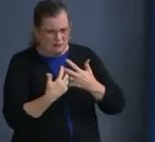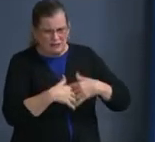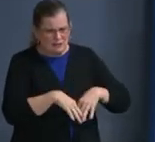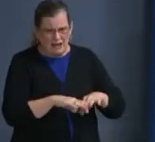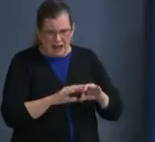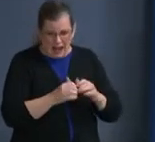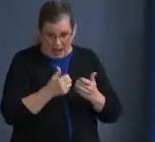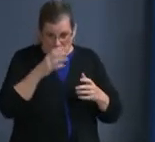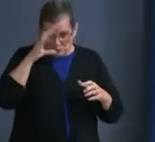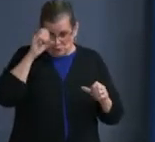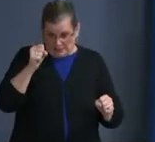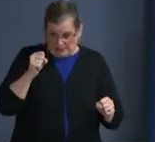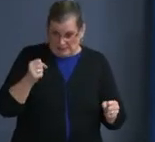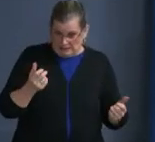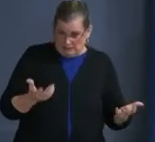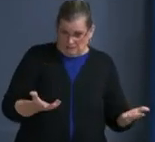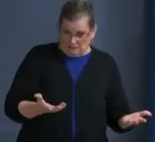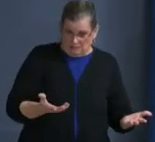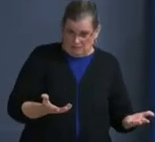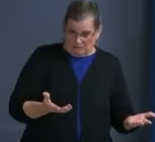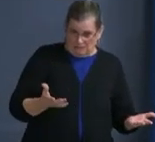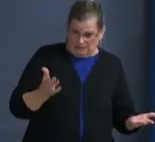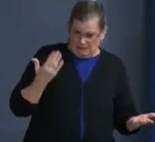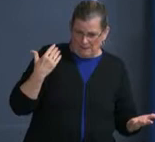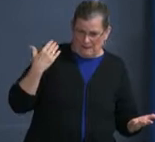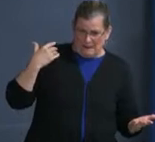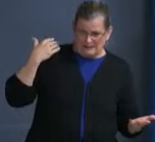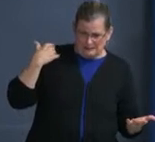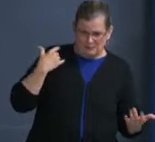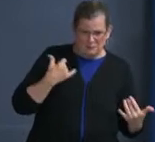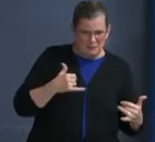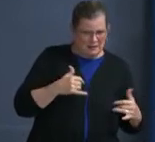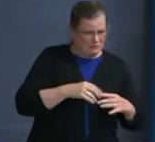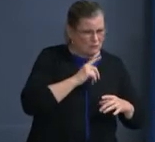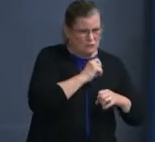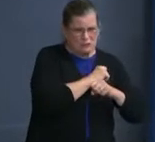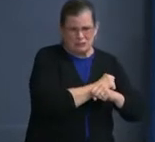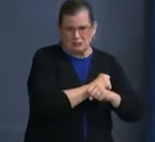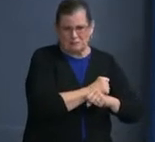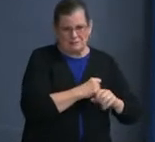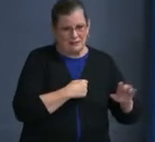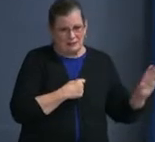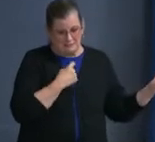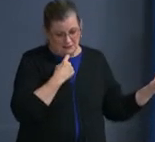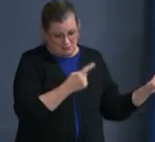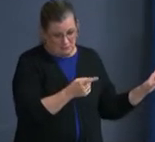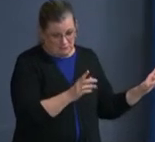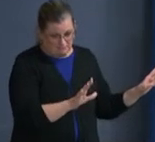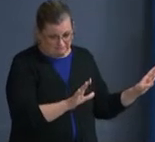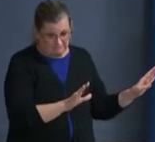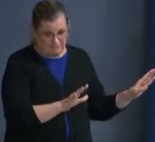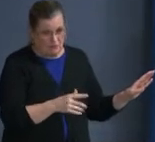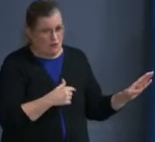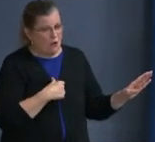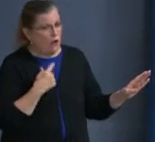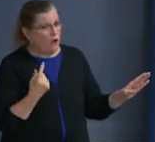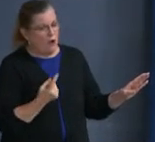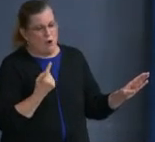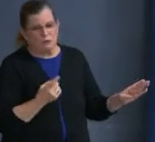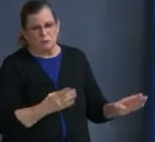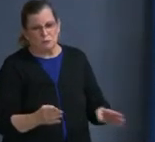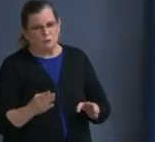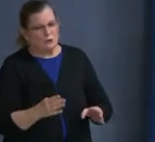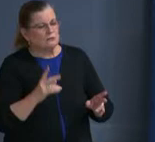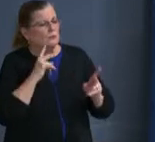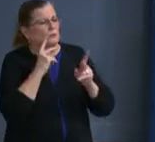president's pass-through played out in security? So I mean, I could tell you this: we always prepare for the worst